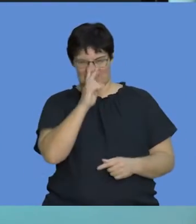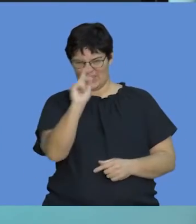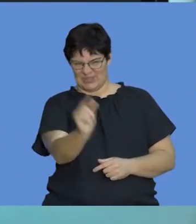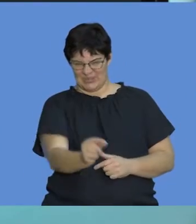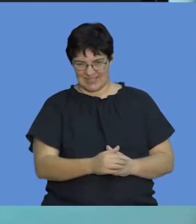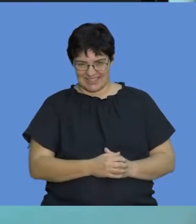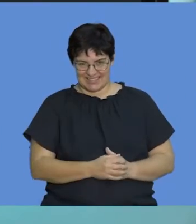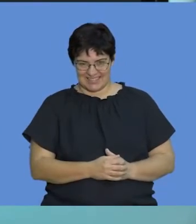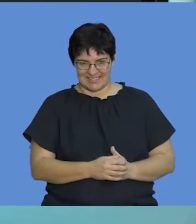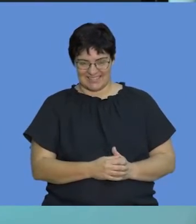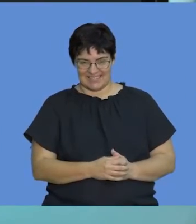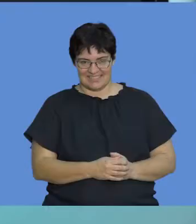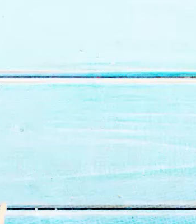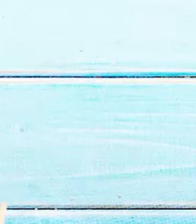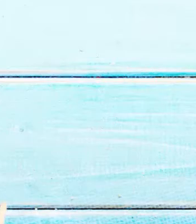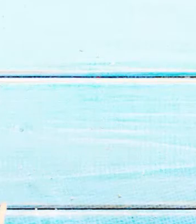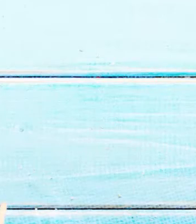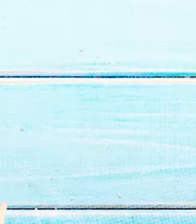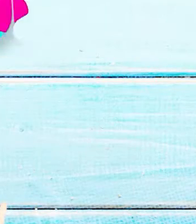of